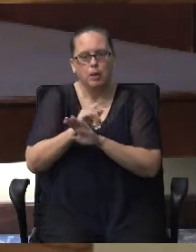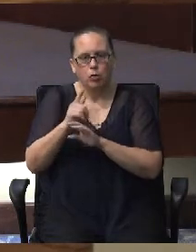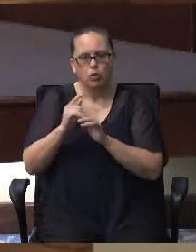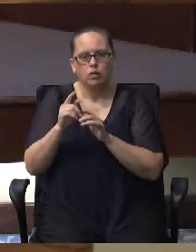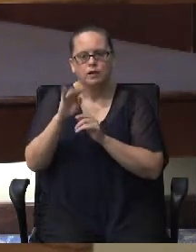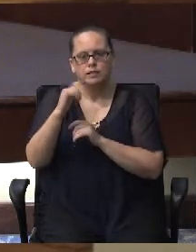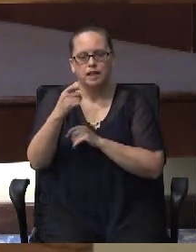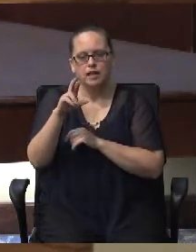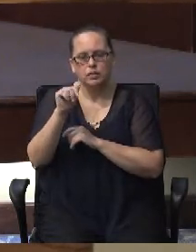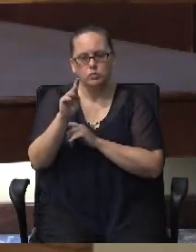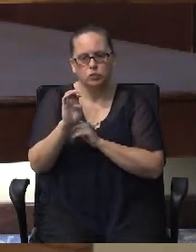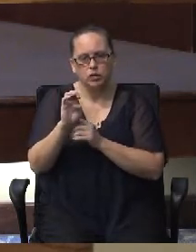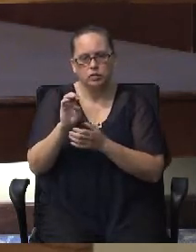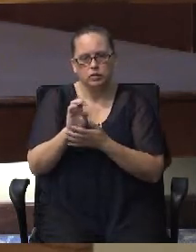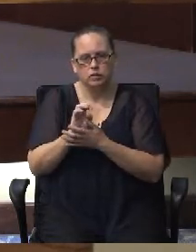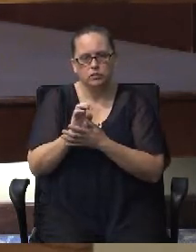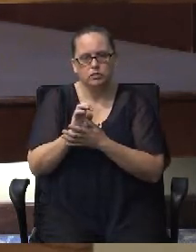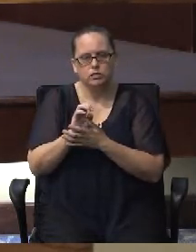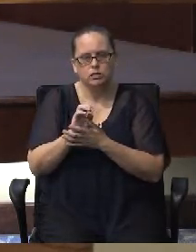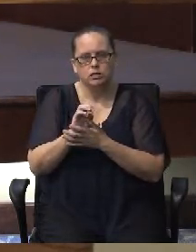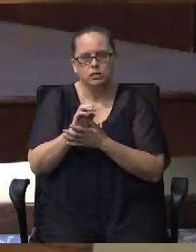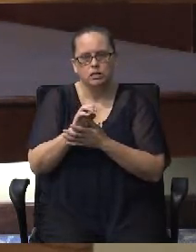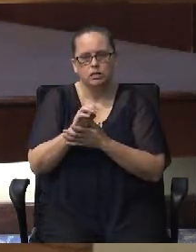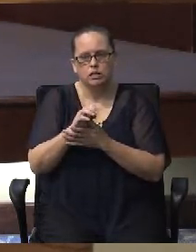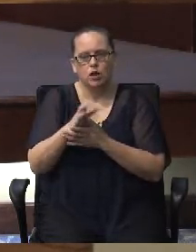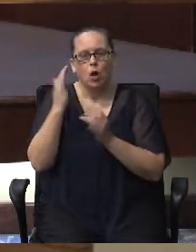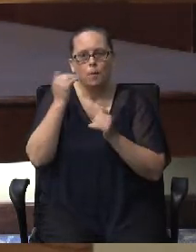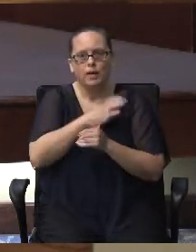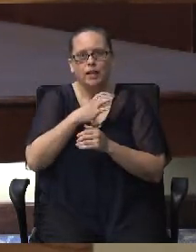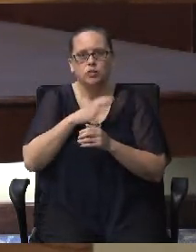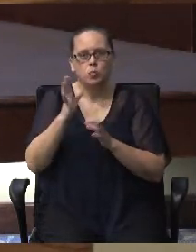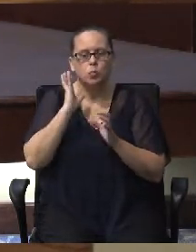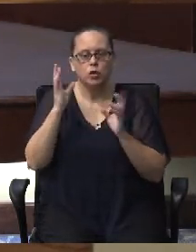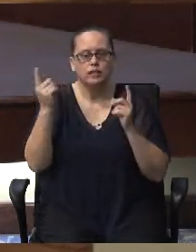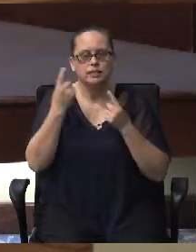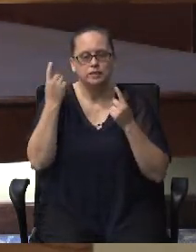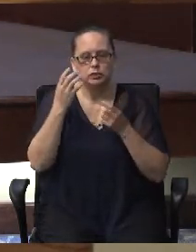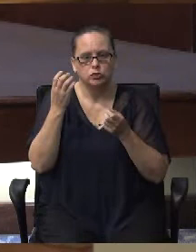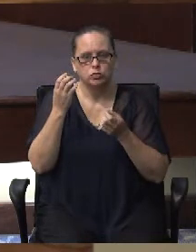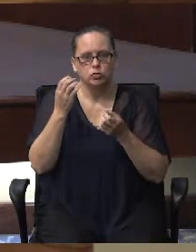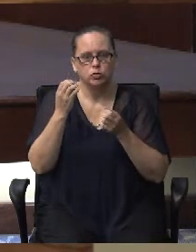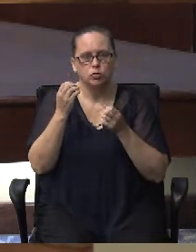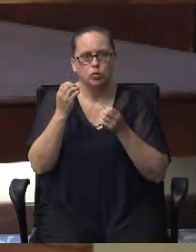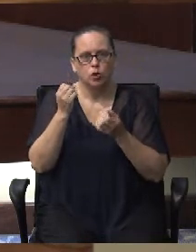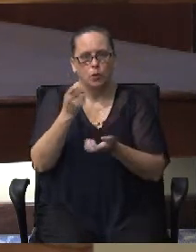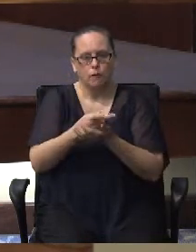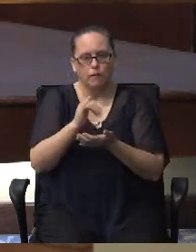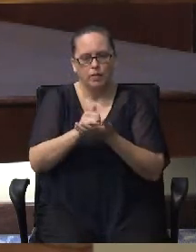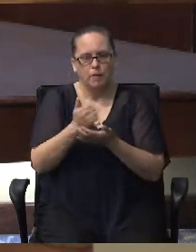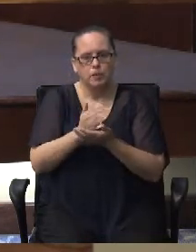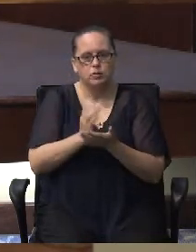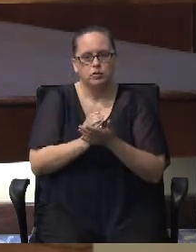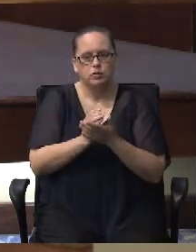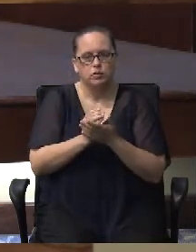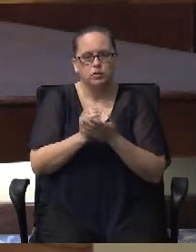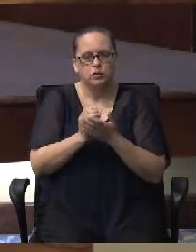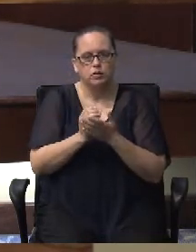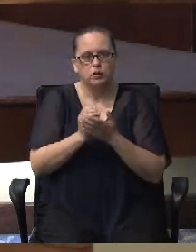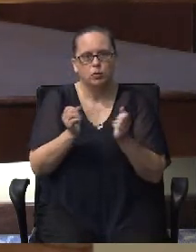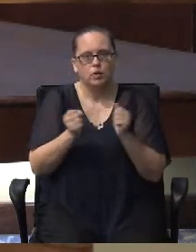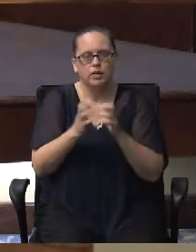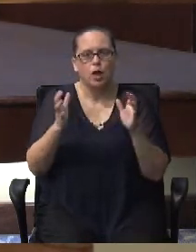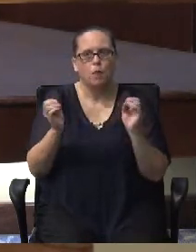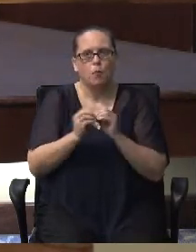certified tax rate worksheet. Then the council will consider authorizing the city manager to expend funds included in the remainder of the operating budget without further council